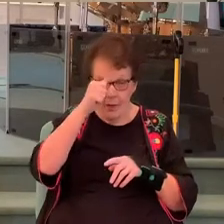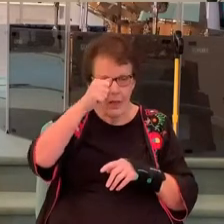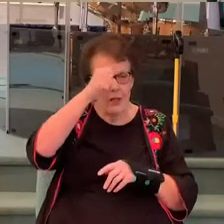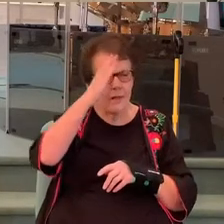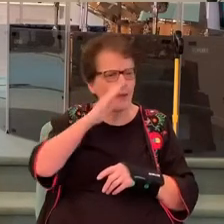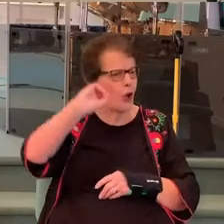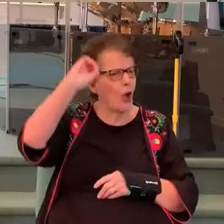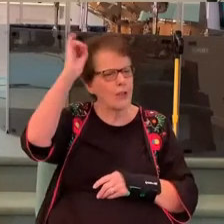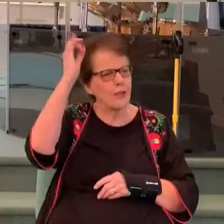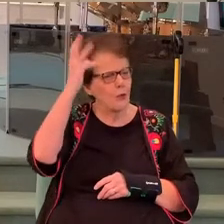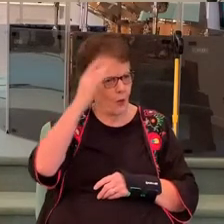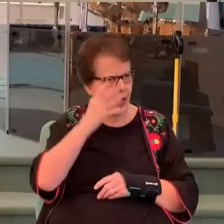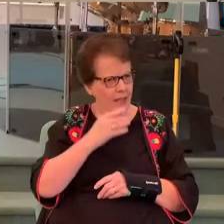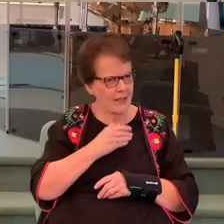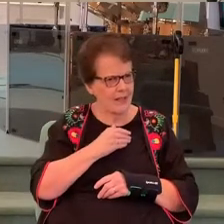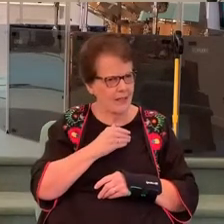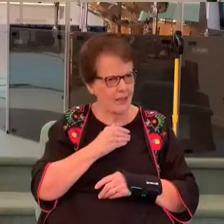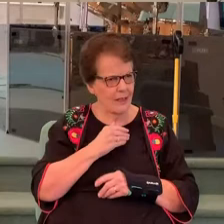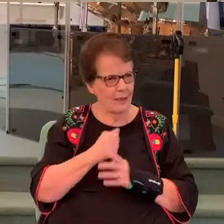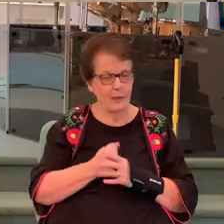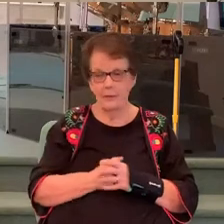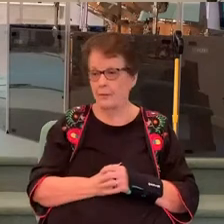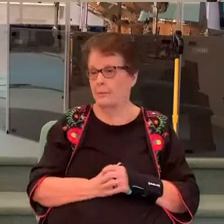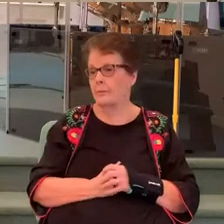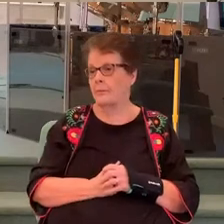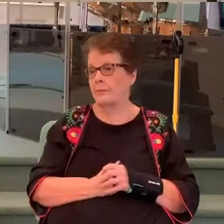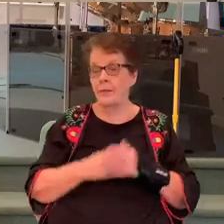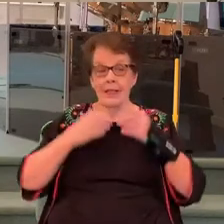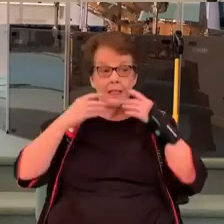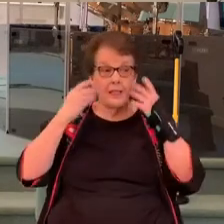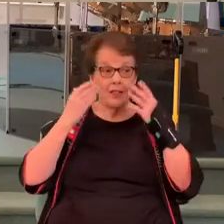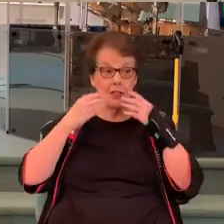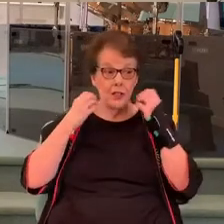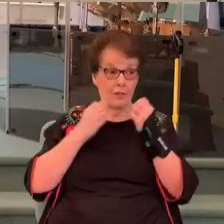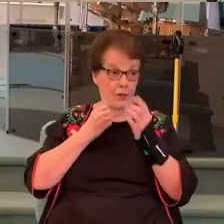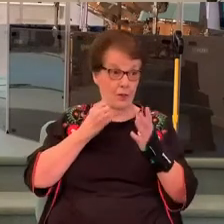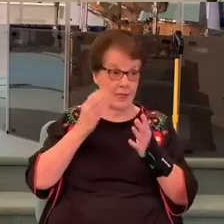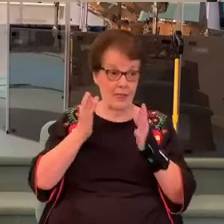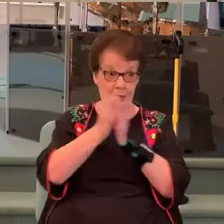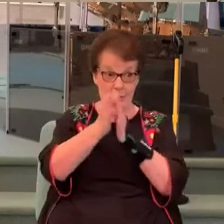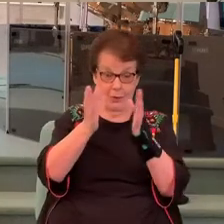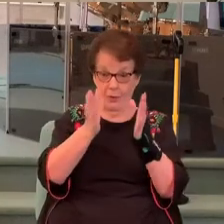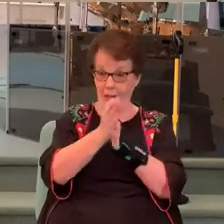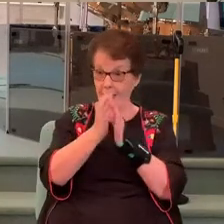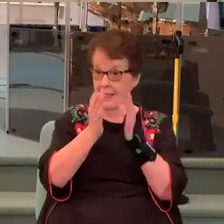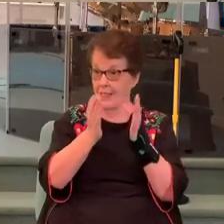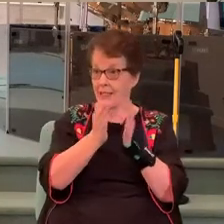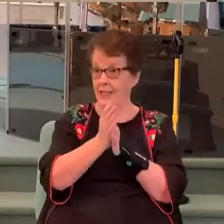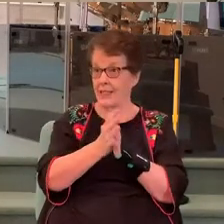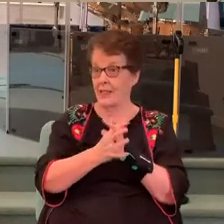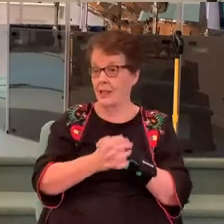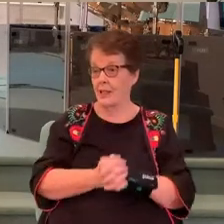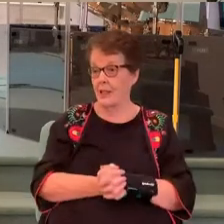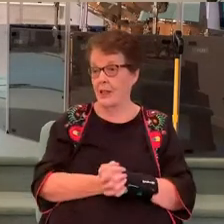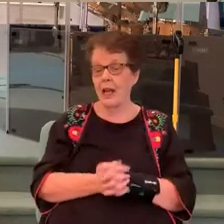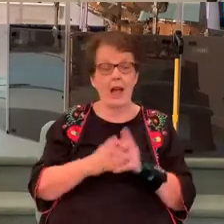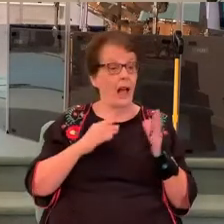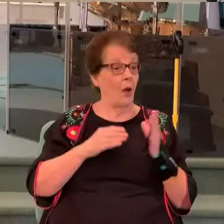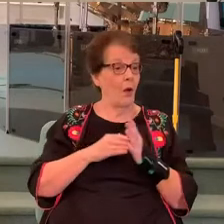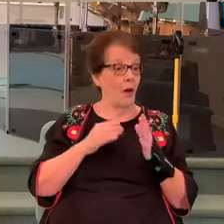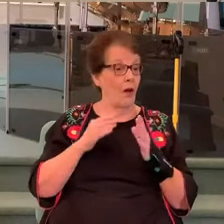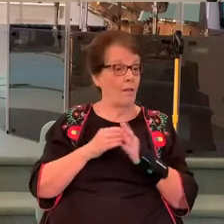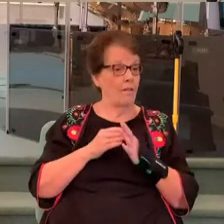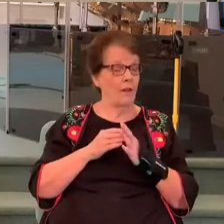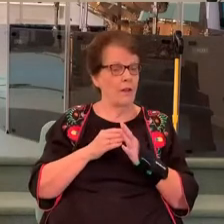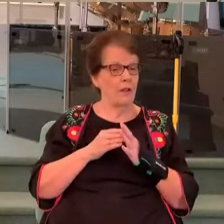you. You cheerful, sing praises. How often when good things happen in your life do you take the time to